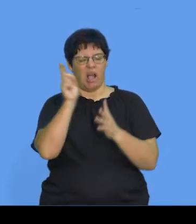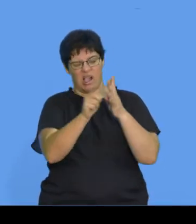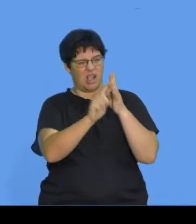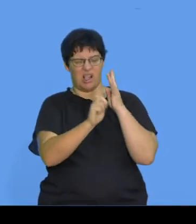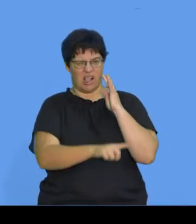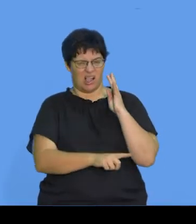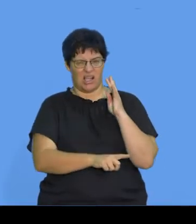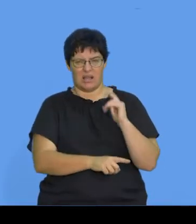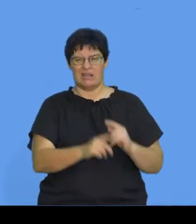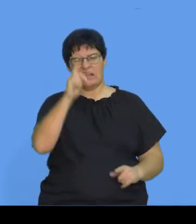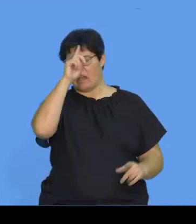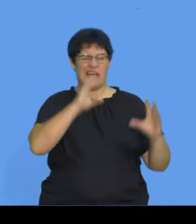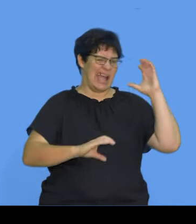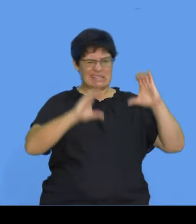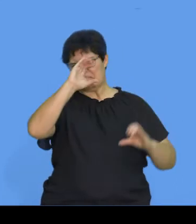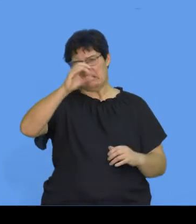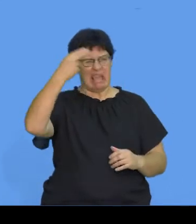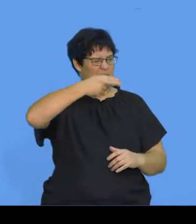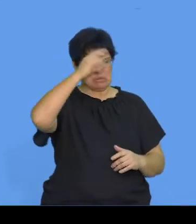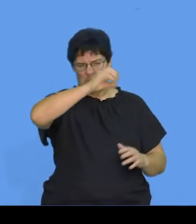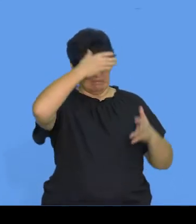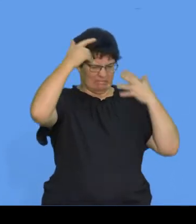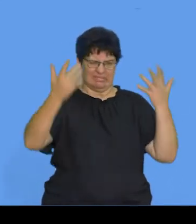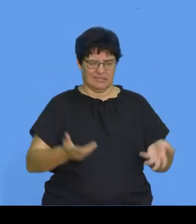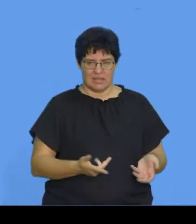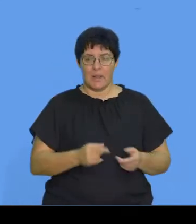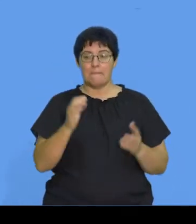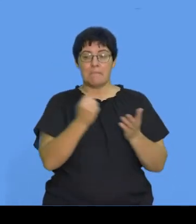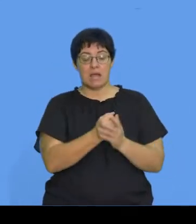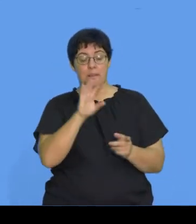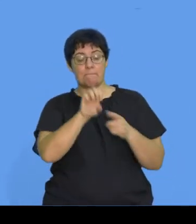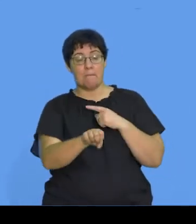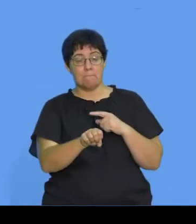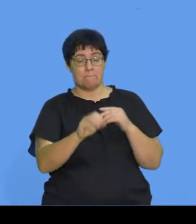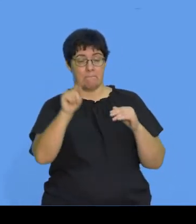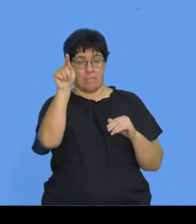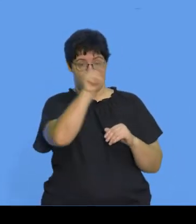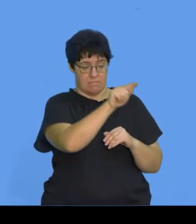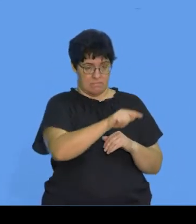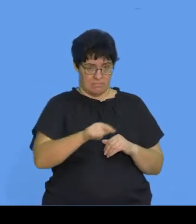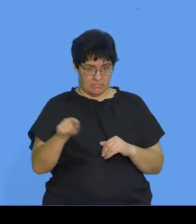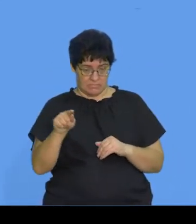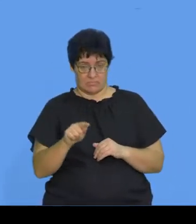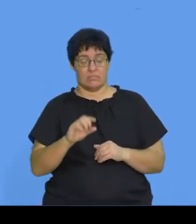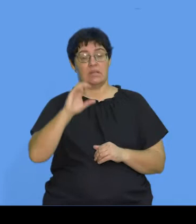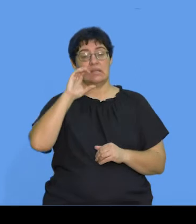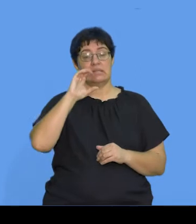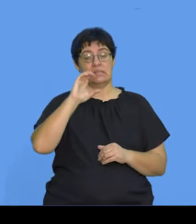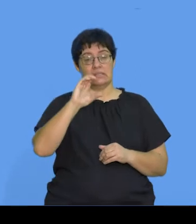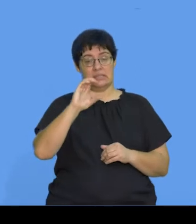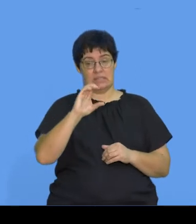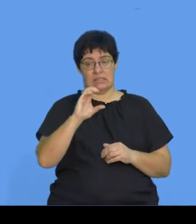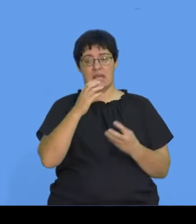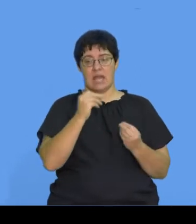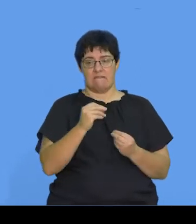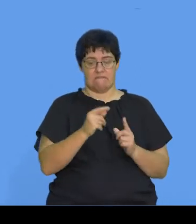of these, know all these C's, H's, and O's. You must recognize that it is a carbohydrate because it has